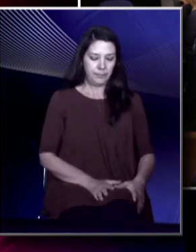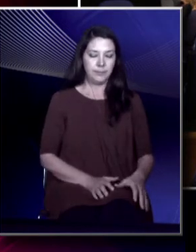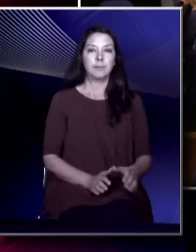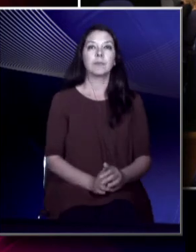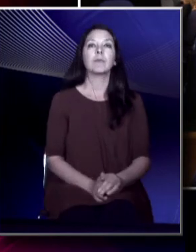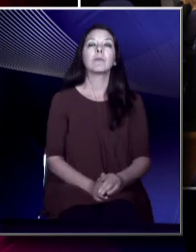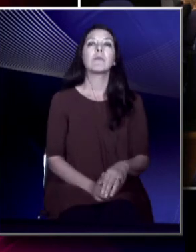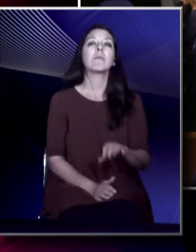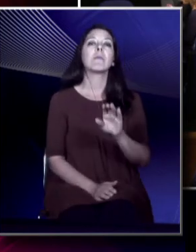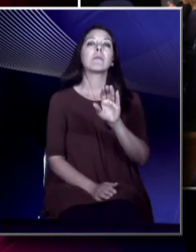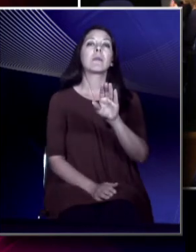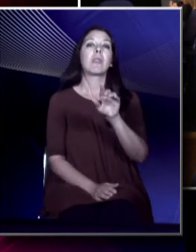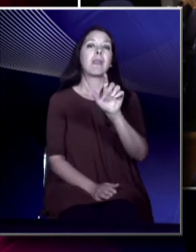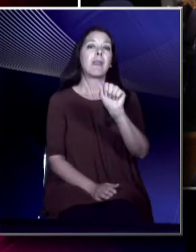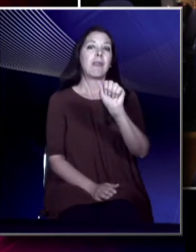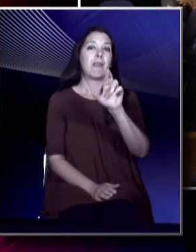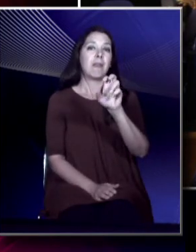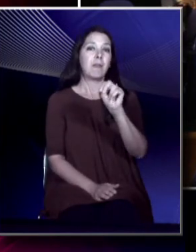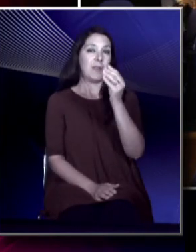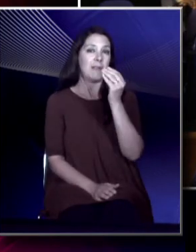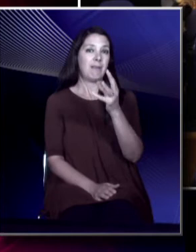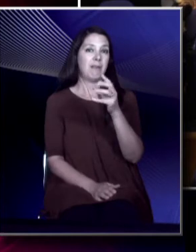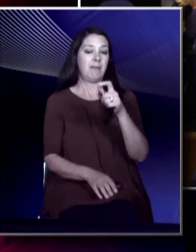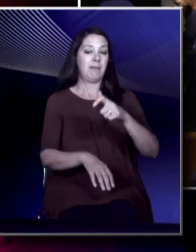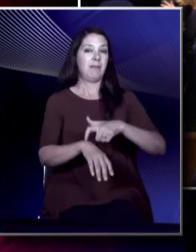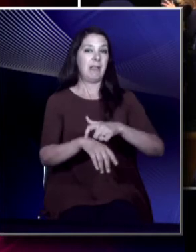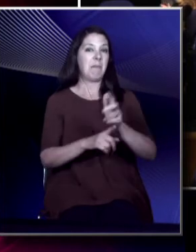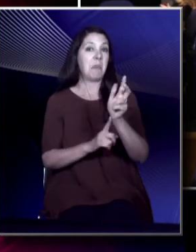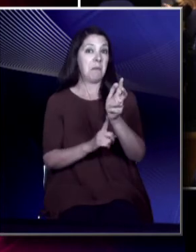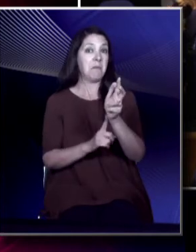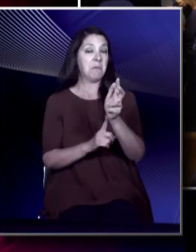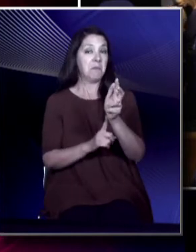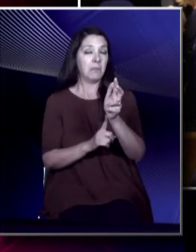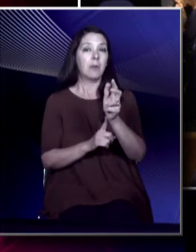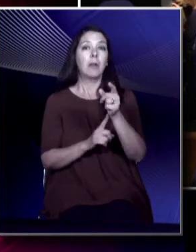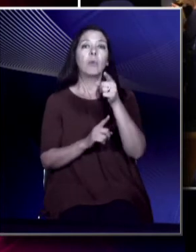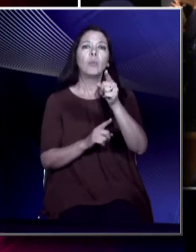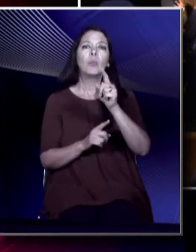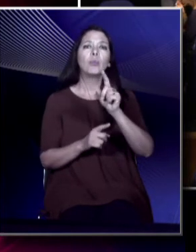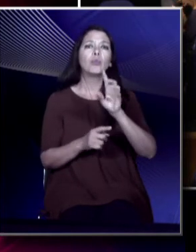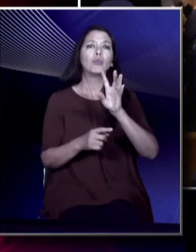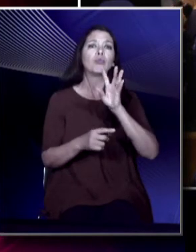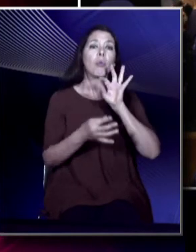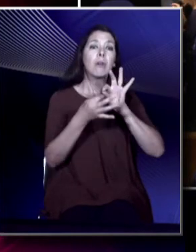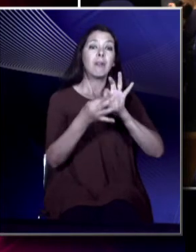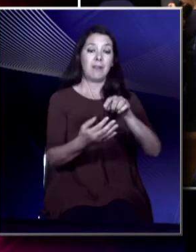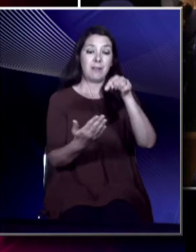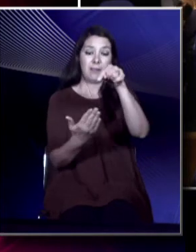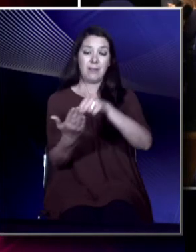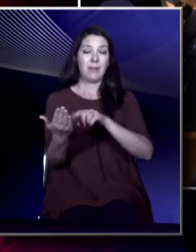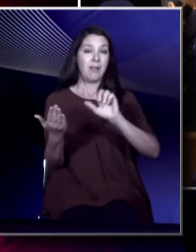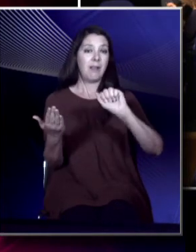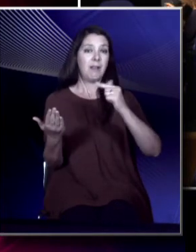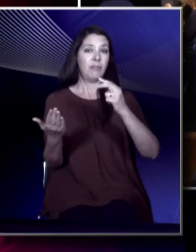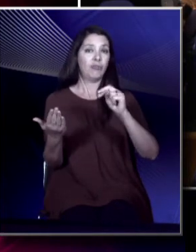Aaron, just real quick, you got 3 minutes, but is this are you speaking to an agenda item specifically or